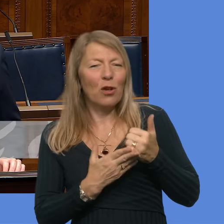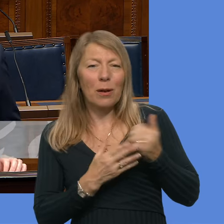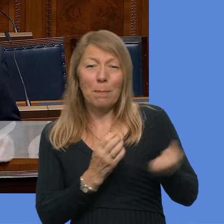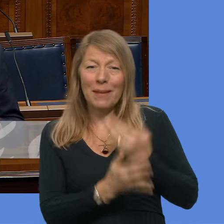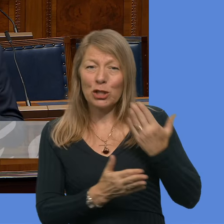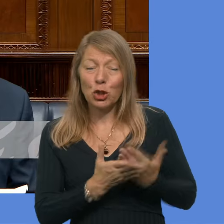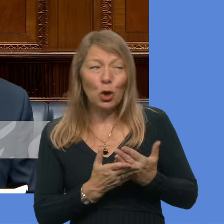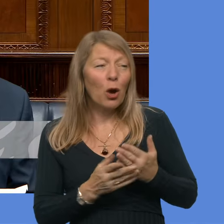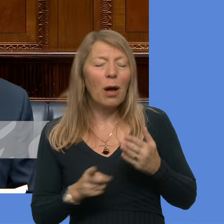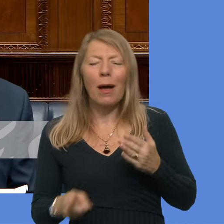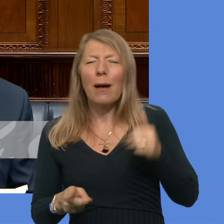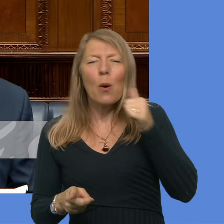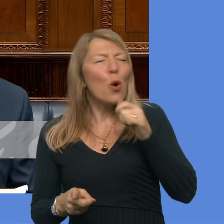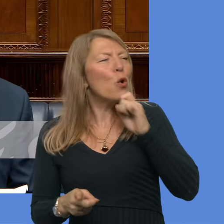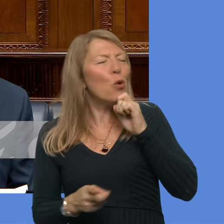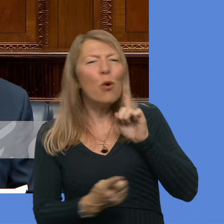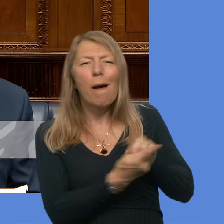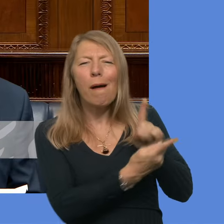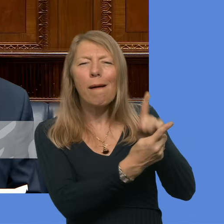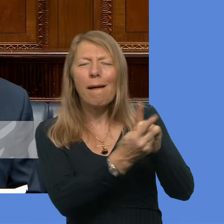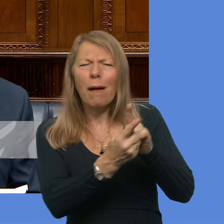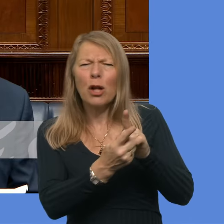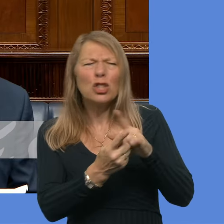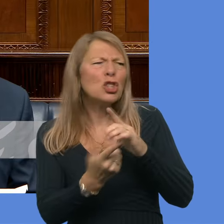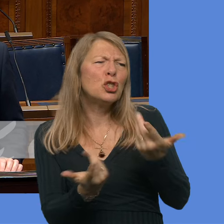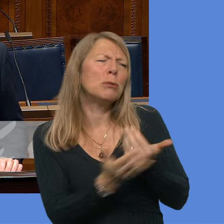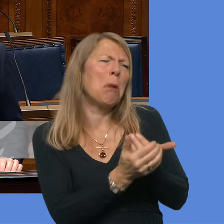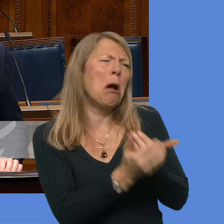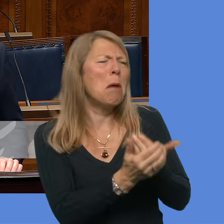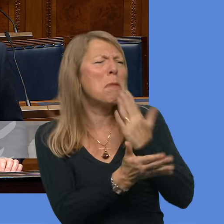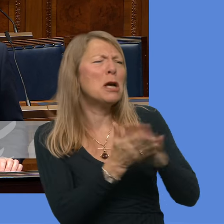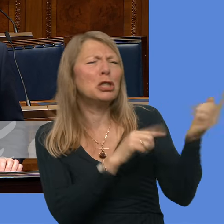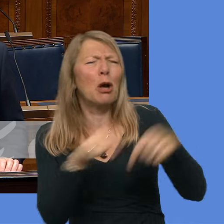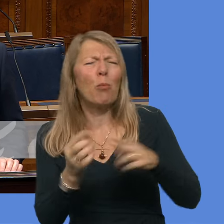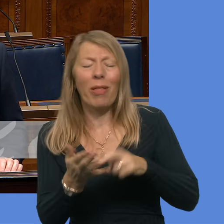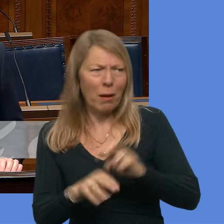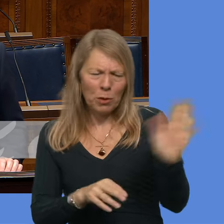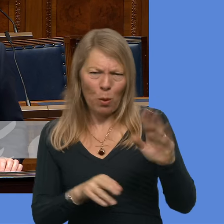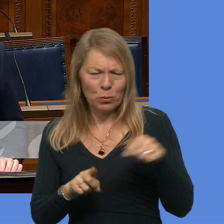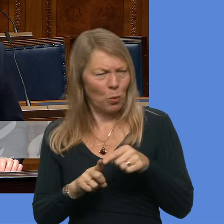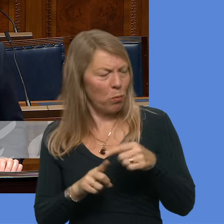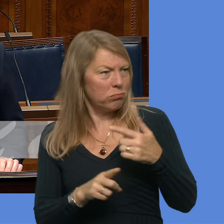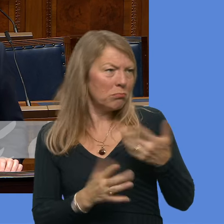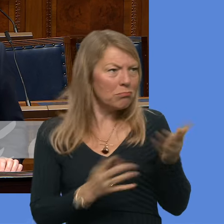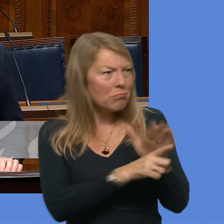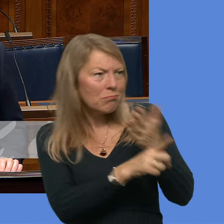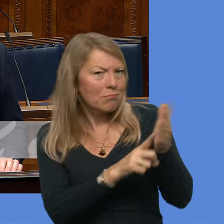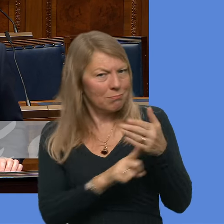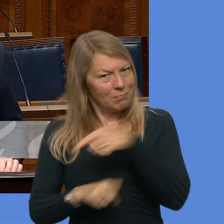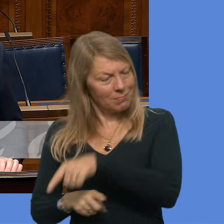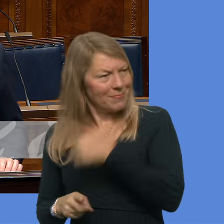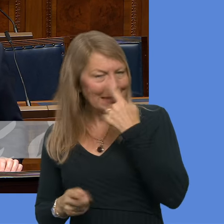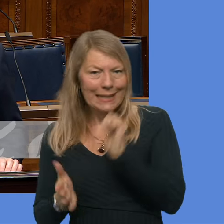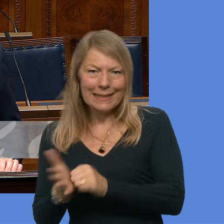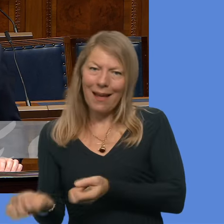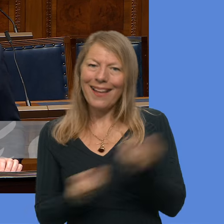they want to talk to. So it's a two-way street. It's not going over with a begging bowl to ask for inward investment. But, of course, a strong part of the trip when I